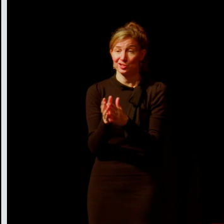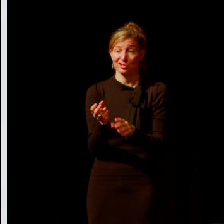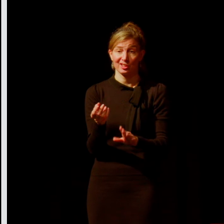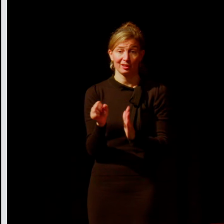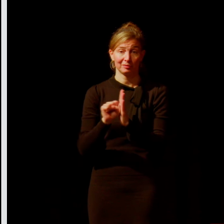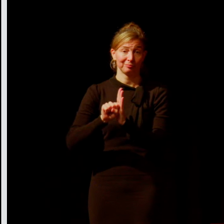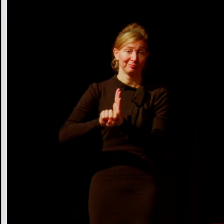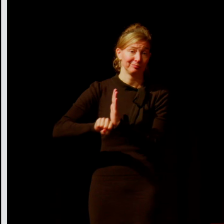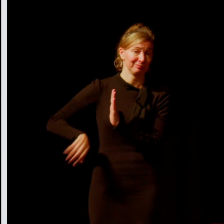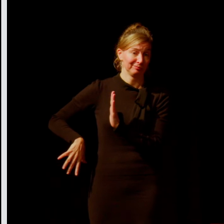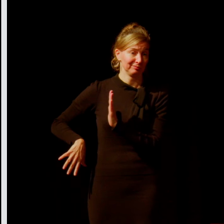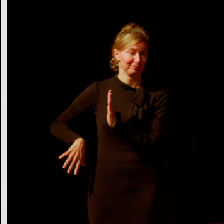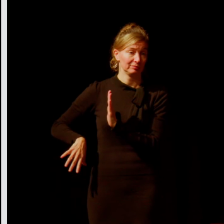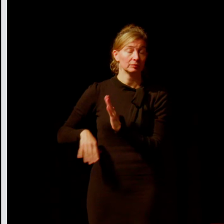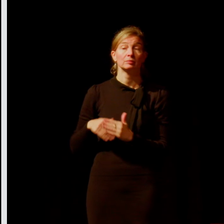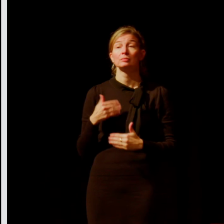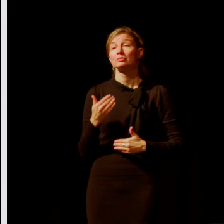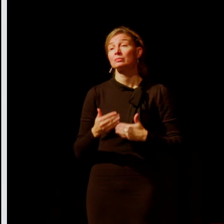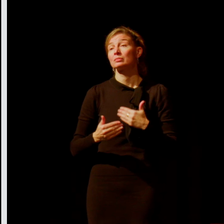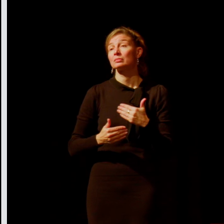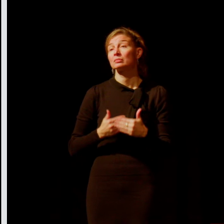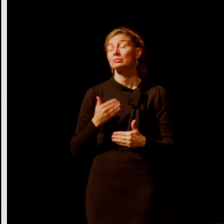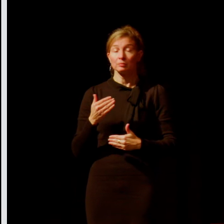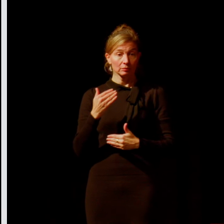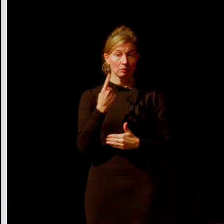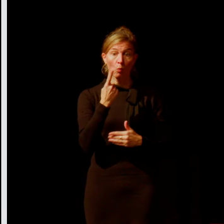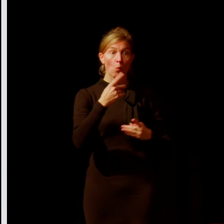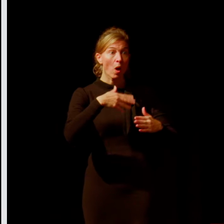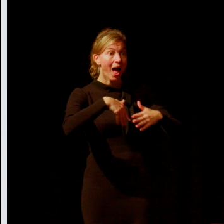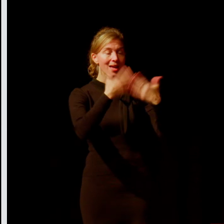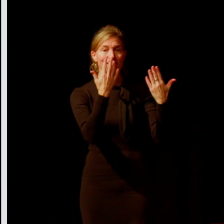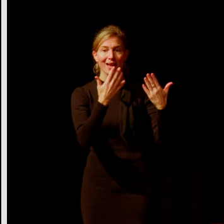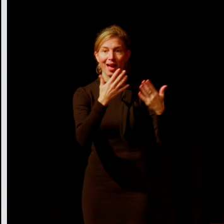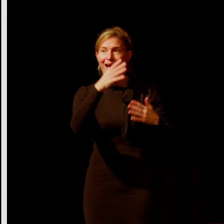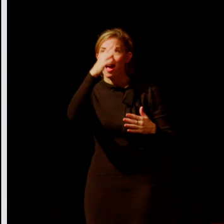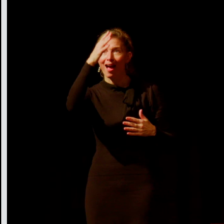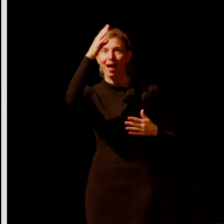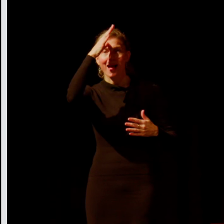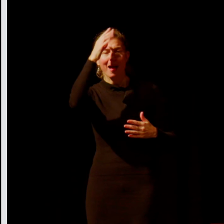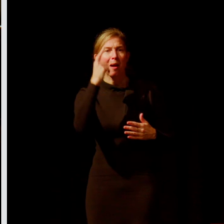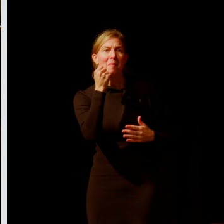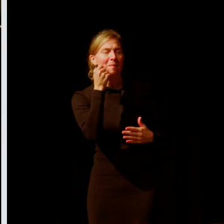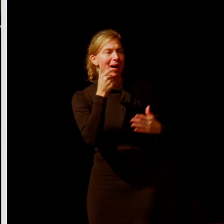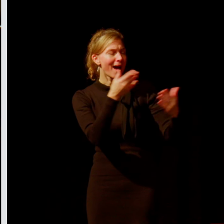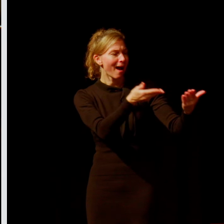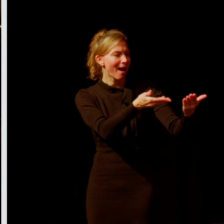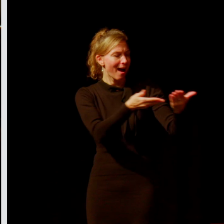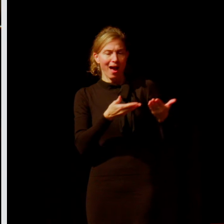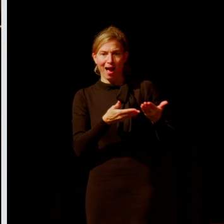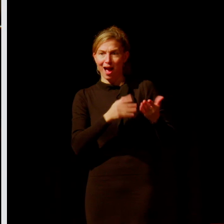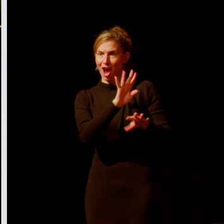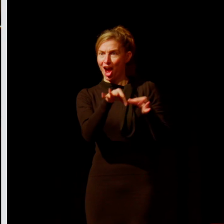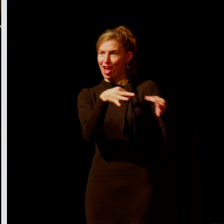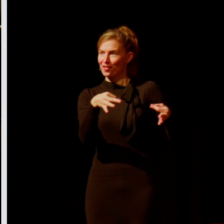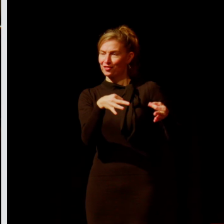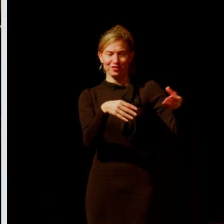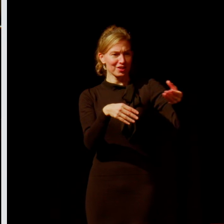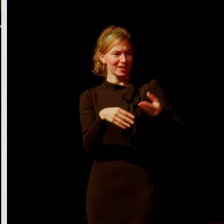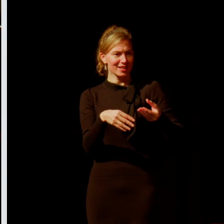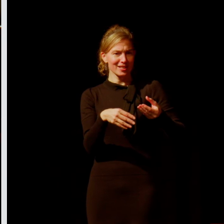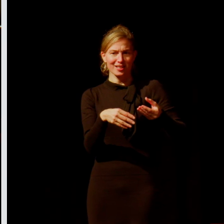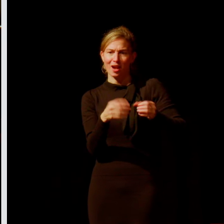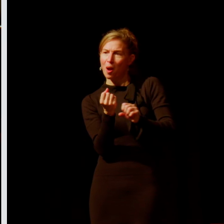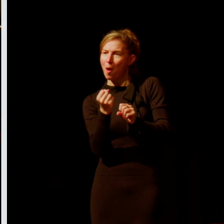Then one day, my dad surprises me with the gift. A Barbie. And